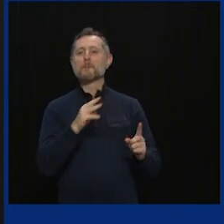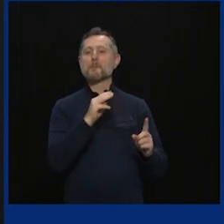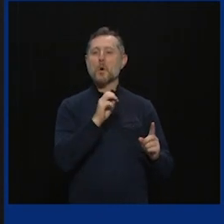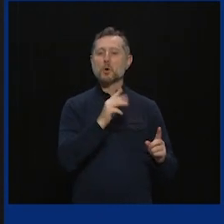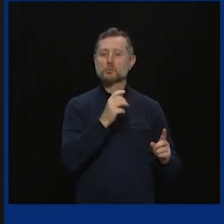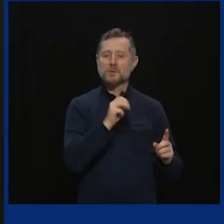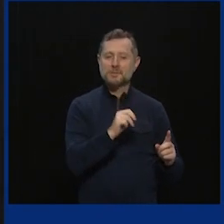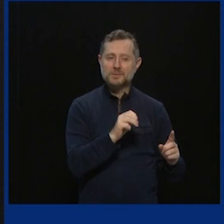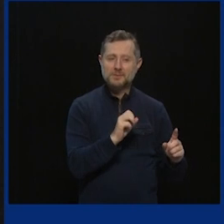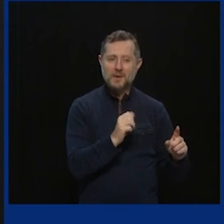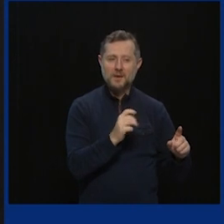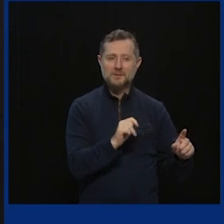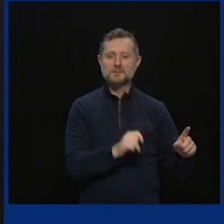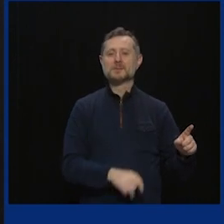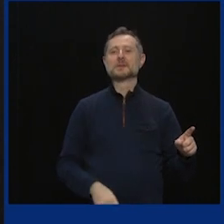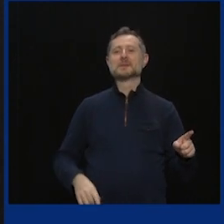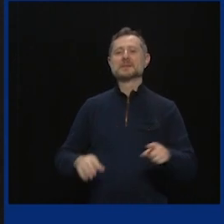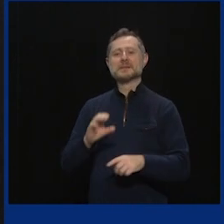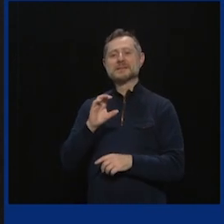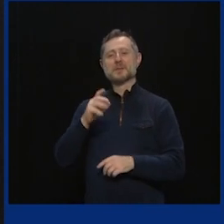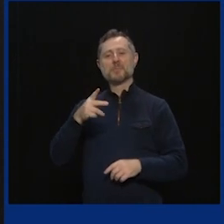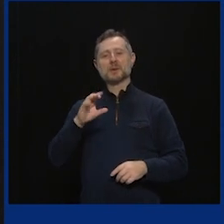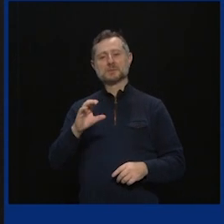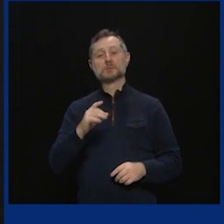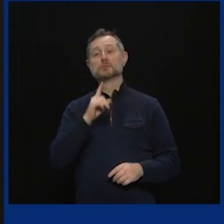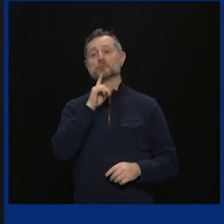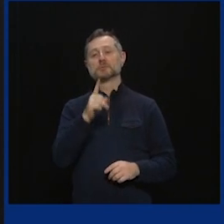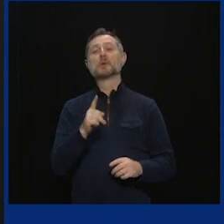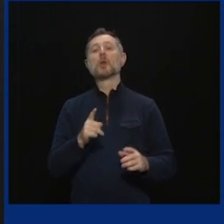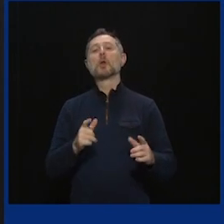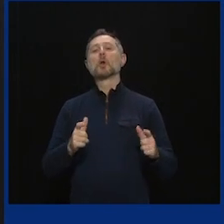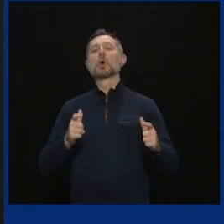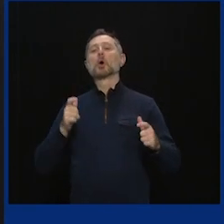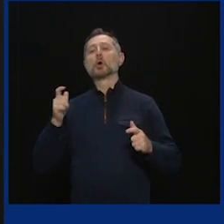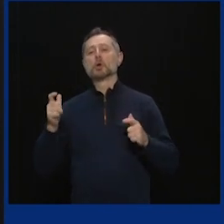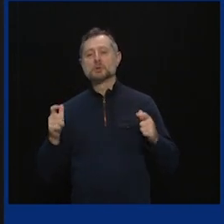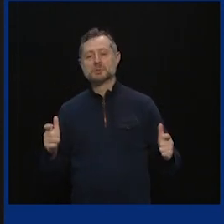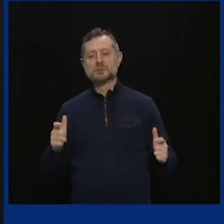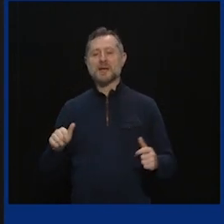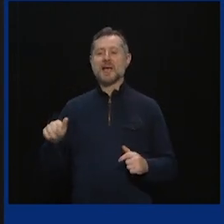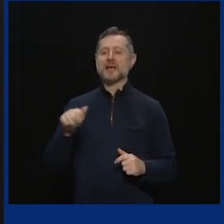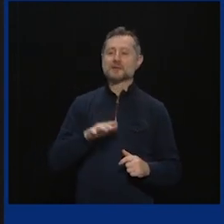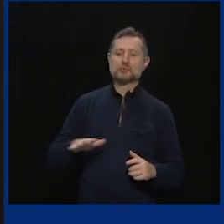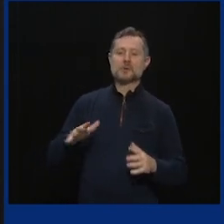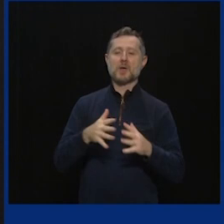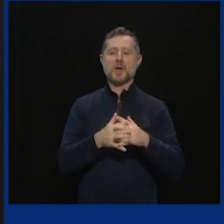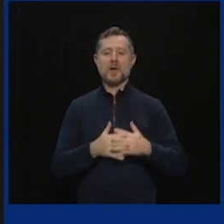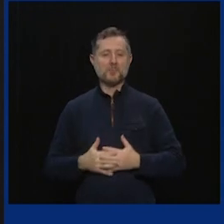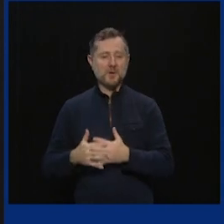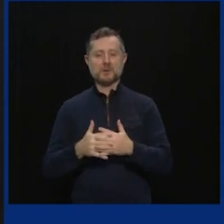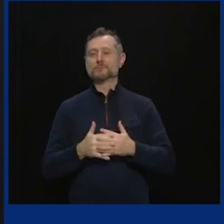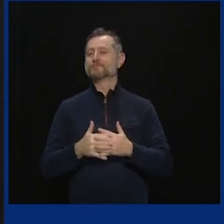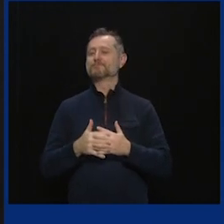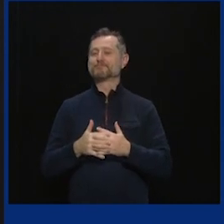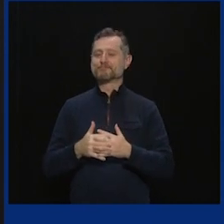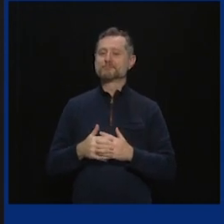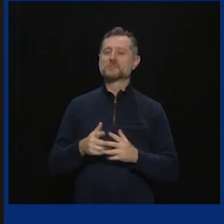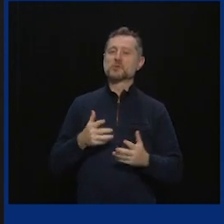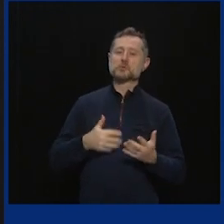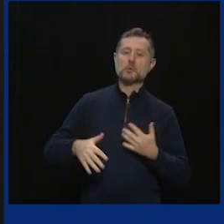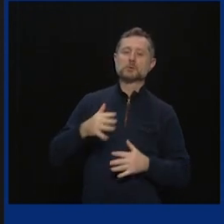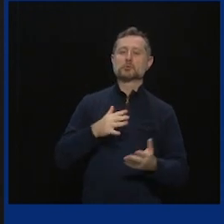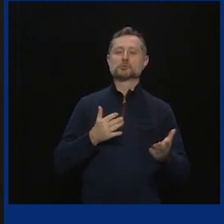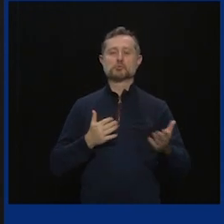nation's largest Asian American social services nonprofit. During the pandemic, my team, who's filling up 3 rows over